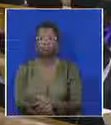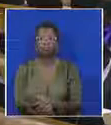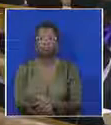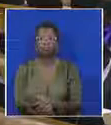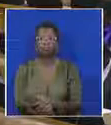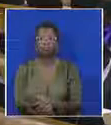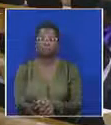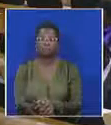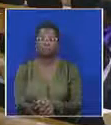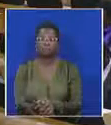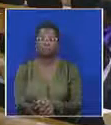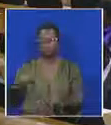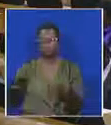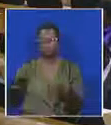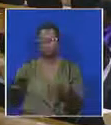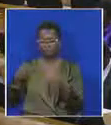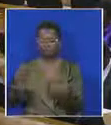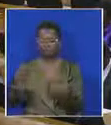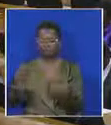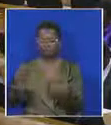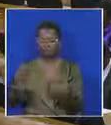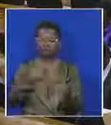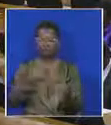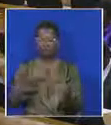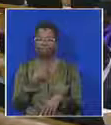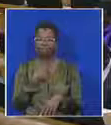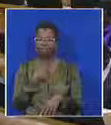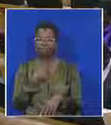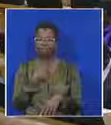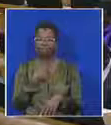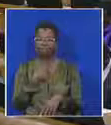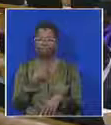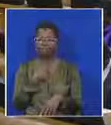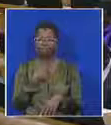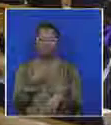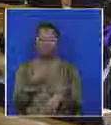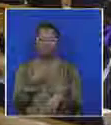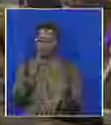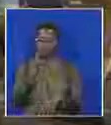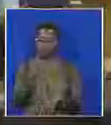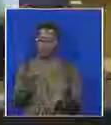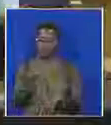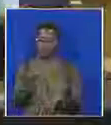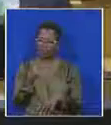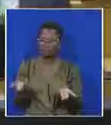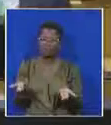Madam Speaker, I fail to find out what the question is.